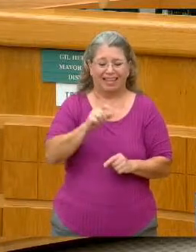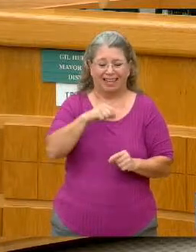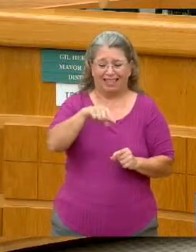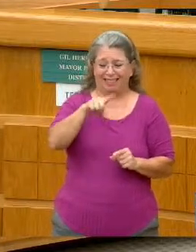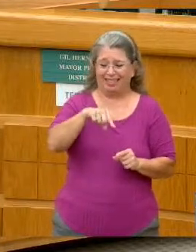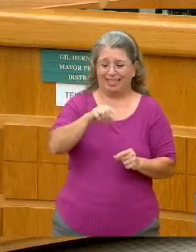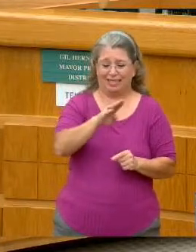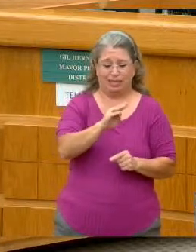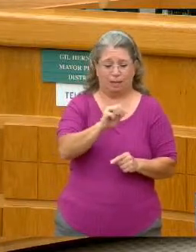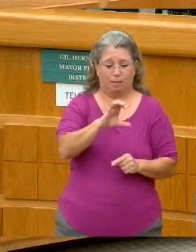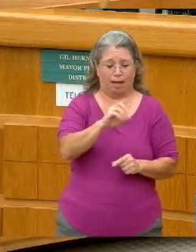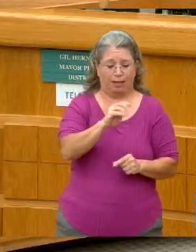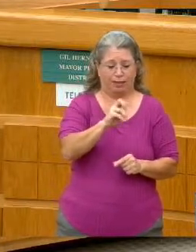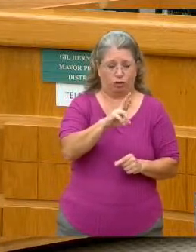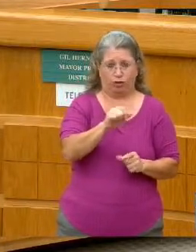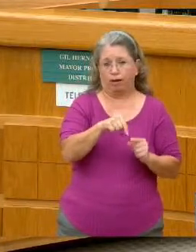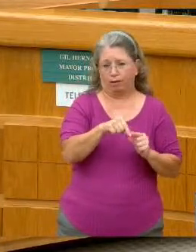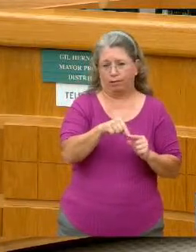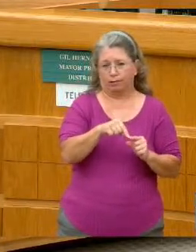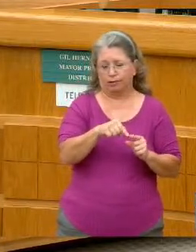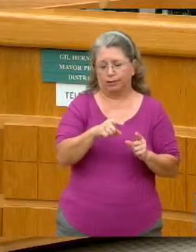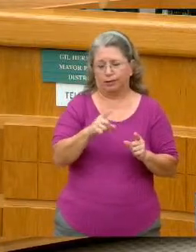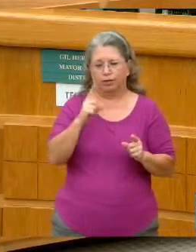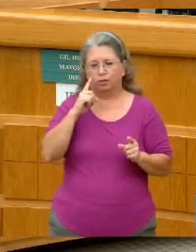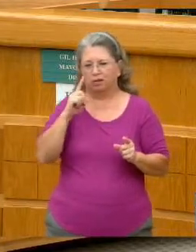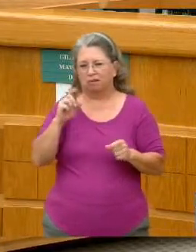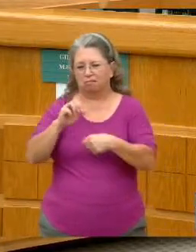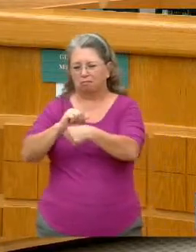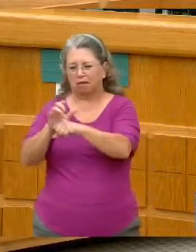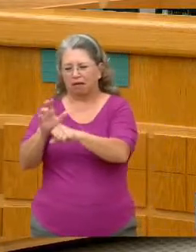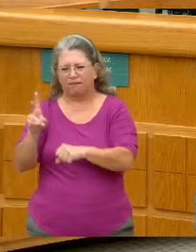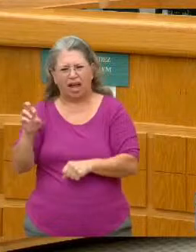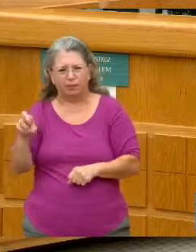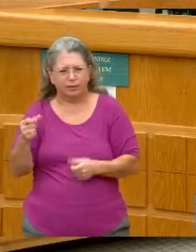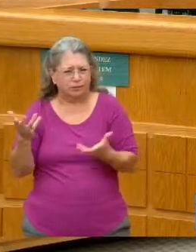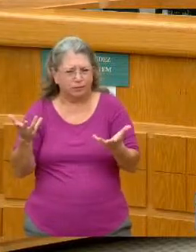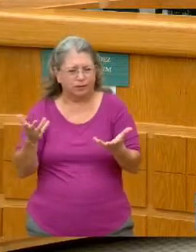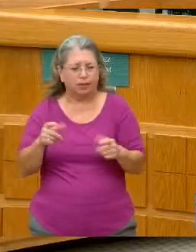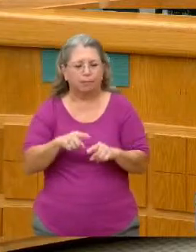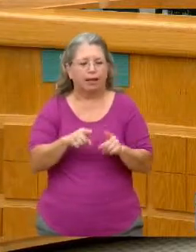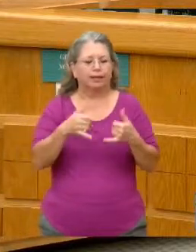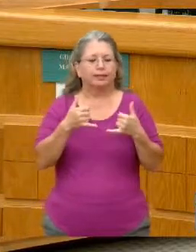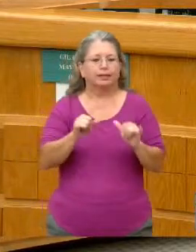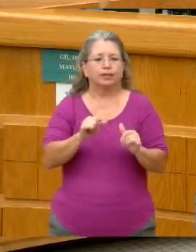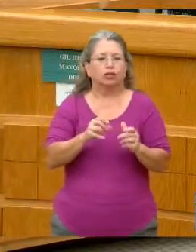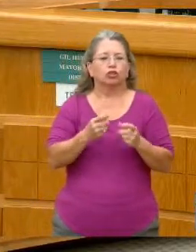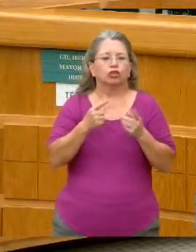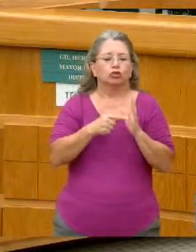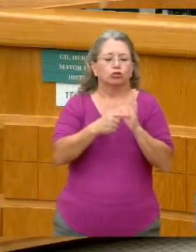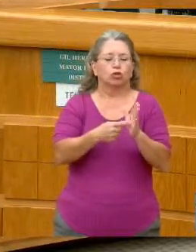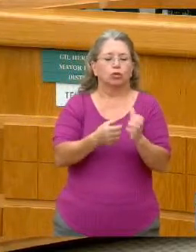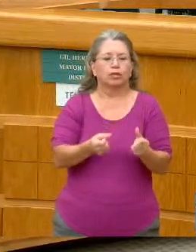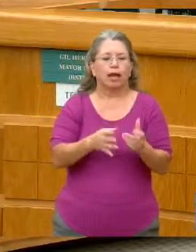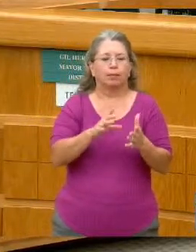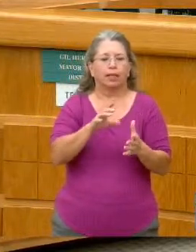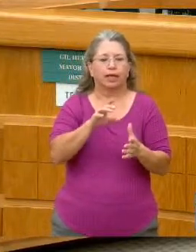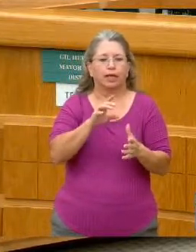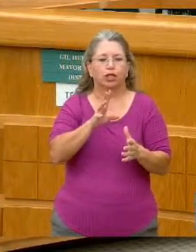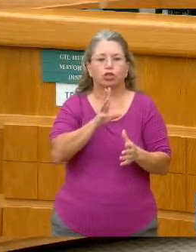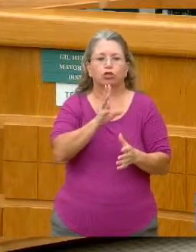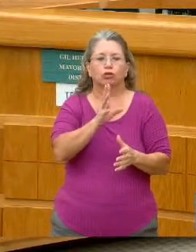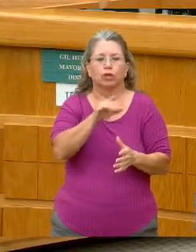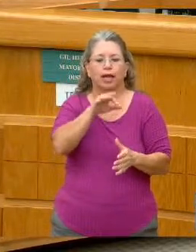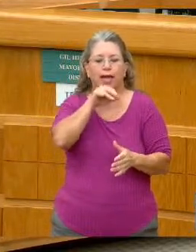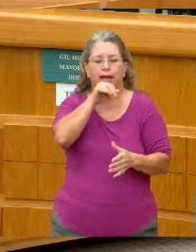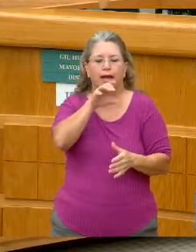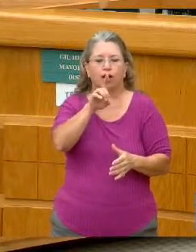those bacteria got onto these plates over here where no mask was worn through droplets that came out of the person's mouth who was doing these things, the same